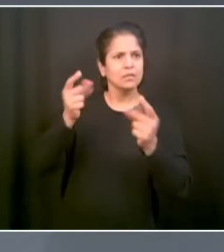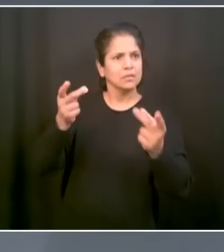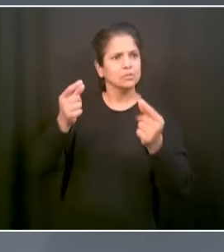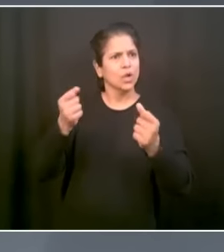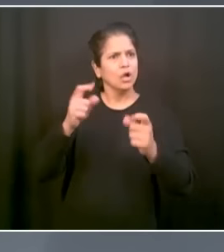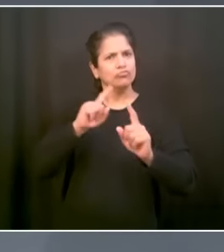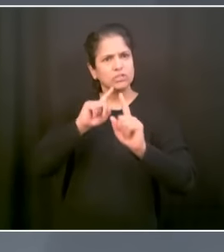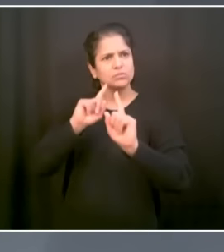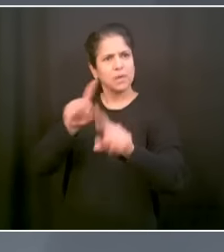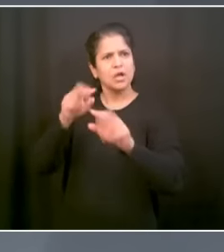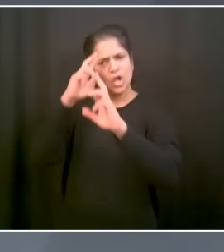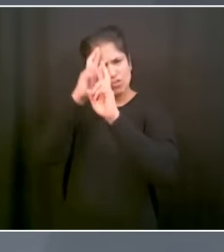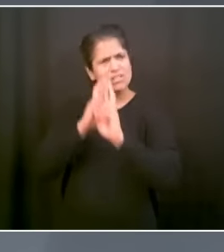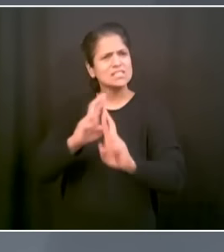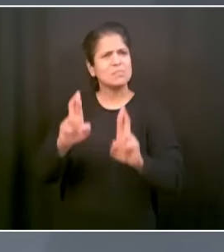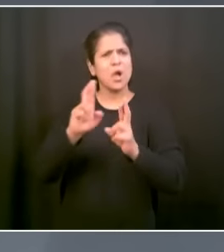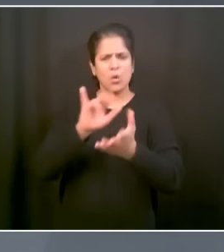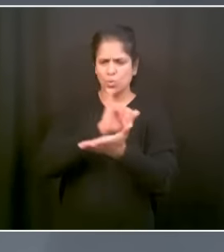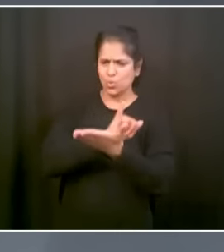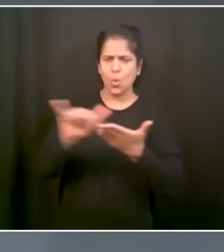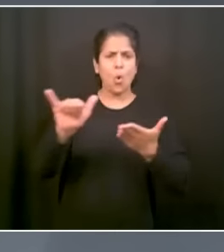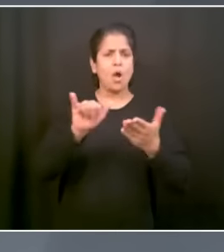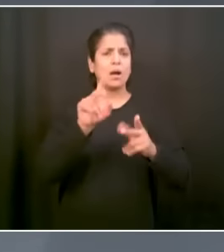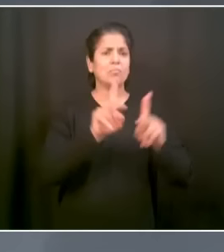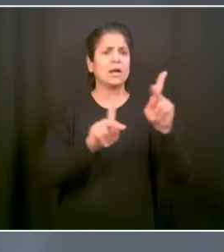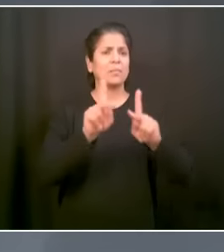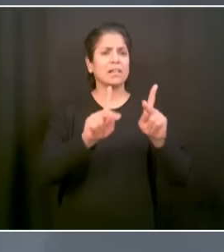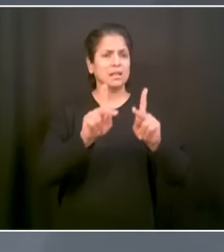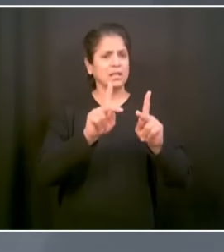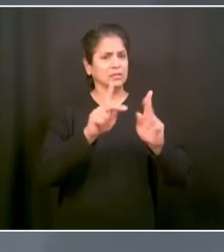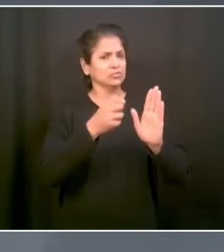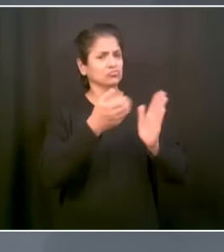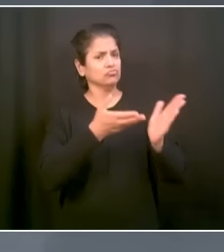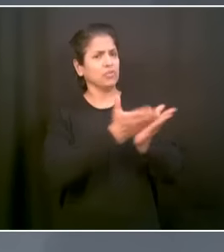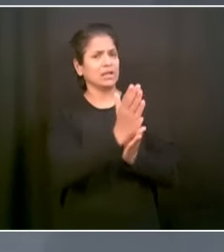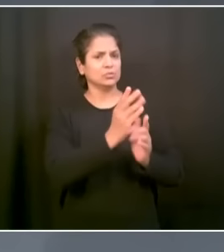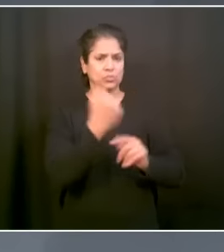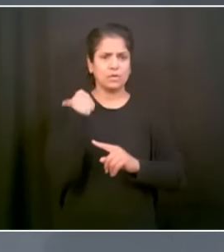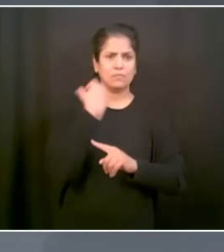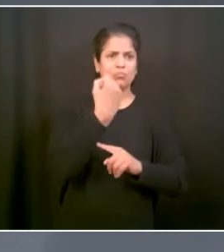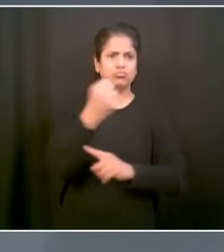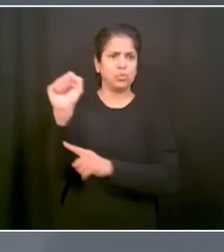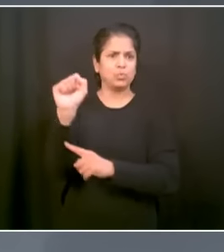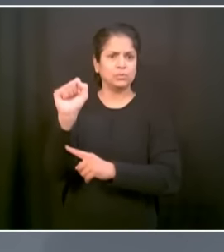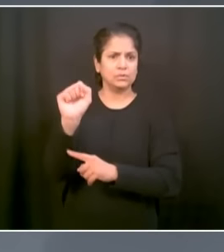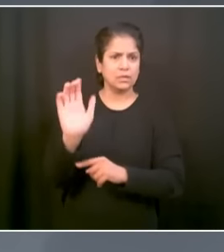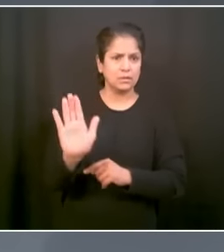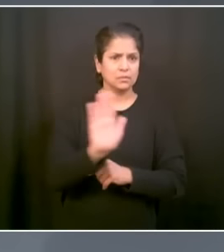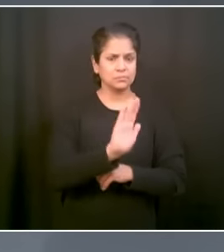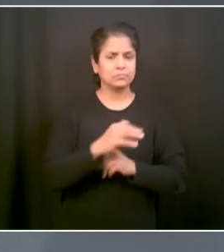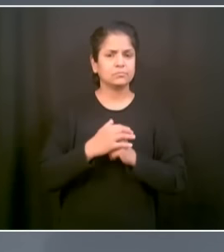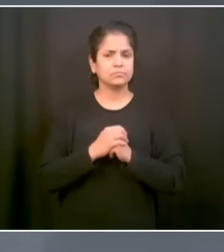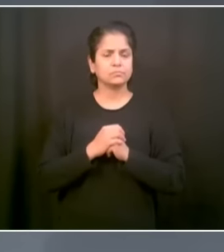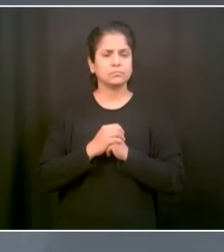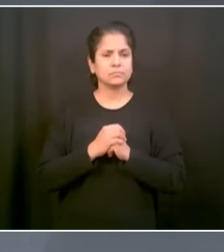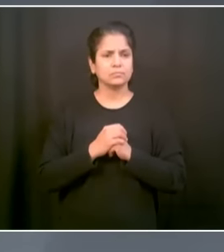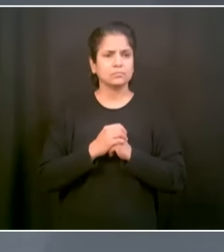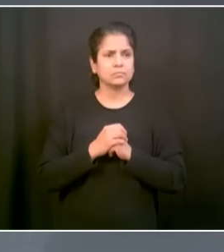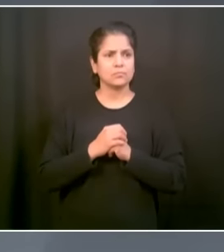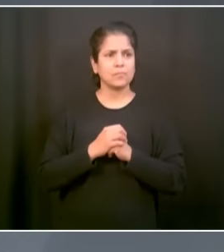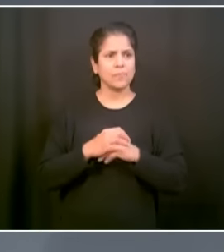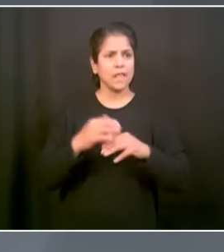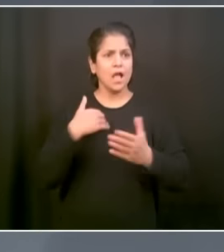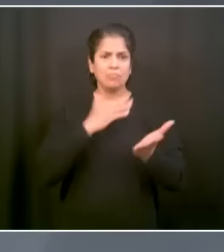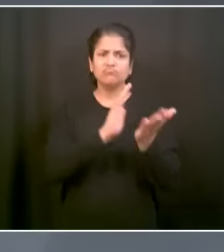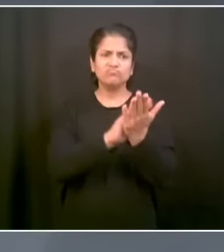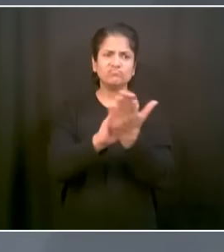First Amendment activity. And I think... Sorry, let's go ahead. Yeah. And I think that to add that I also commend New Yorkers who exercise their constitutional